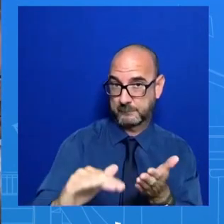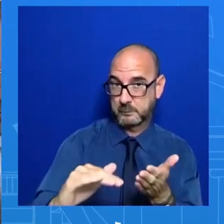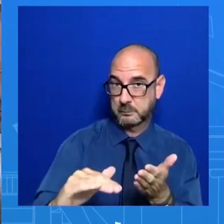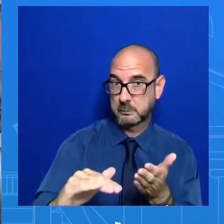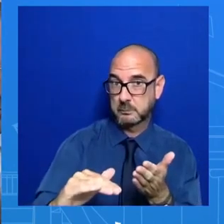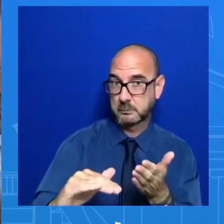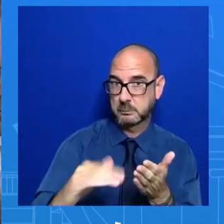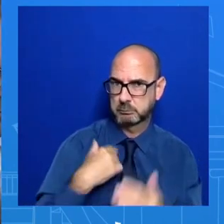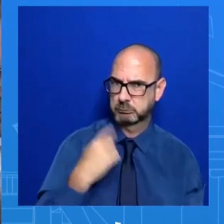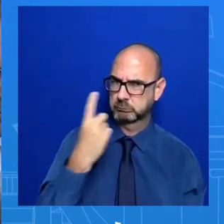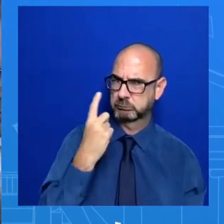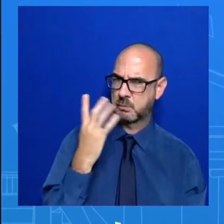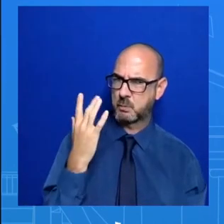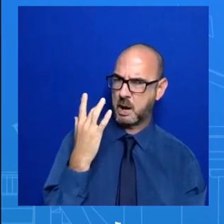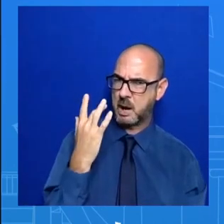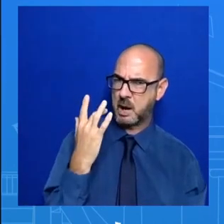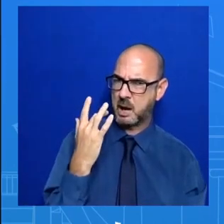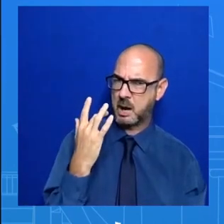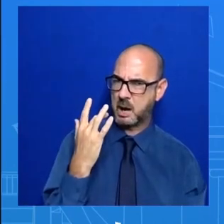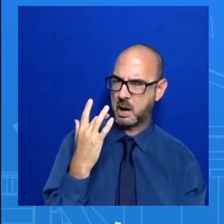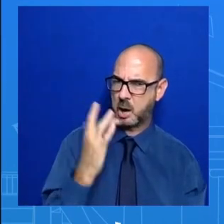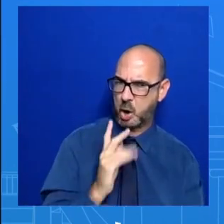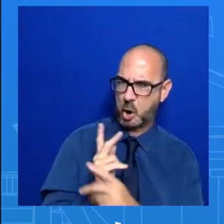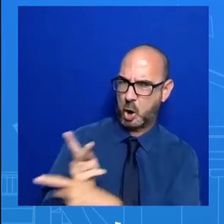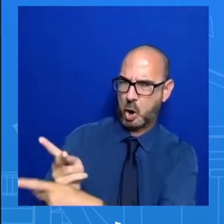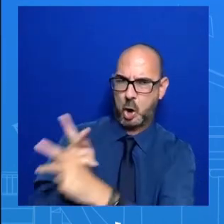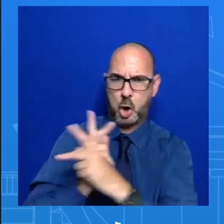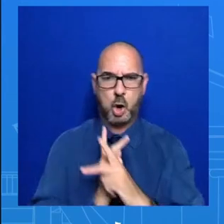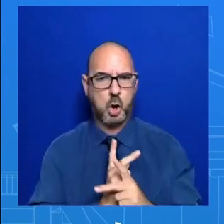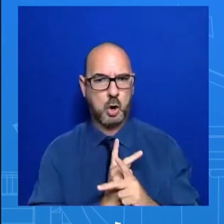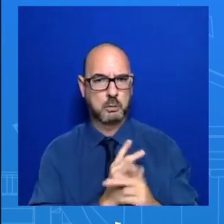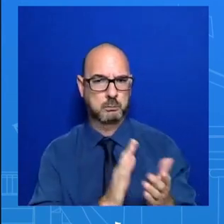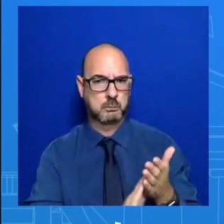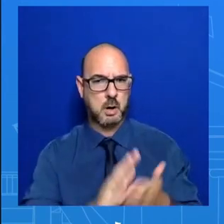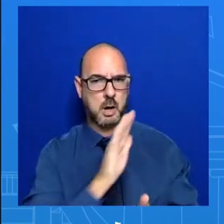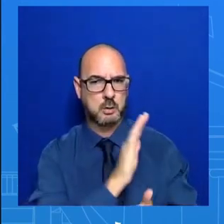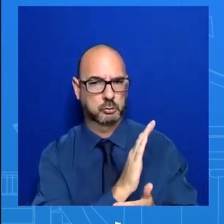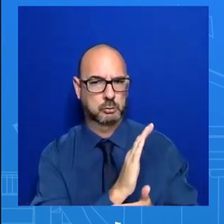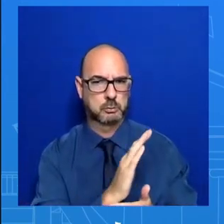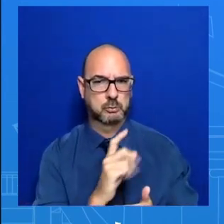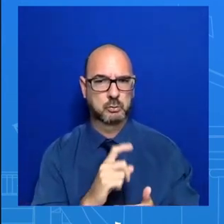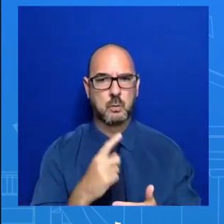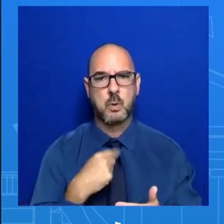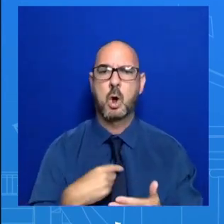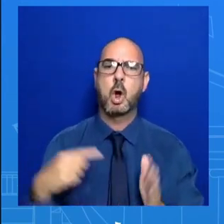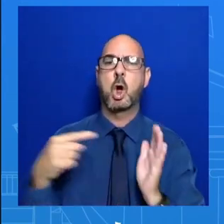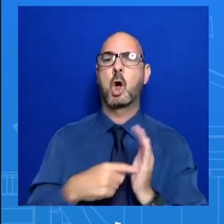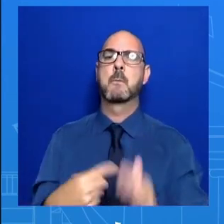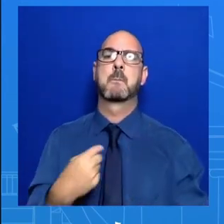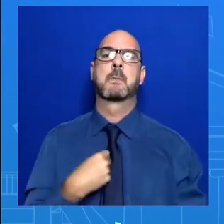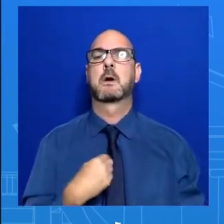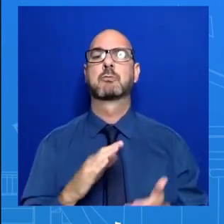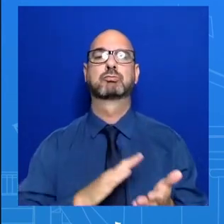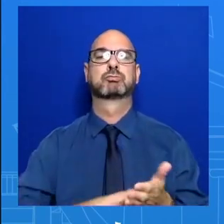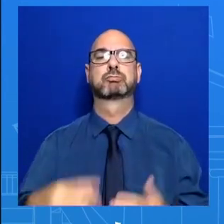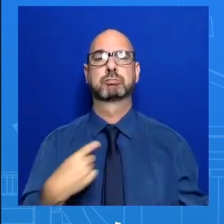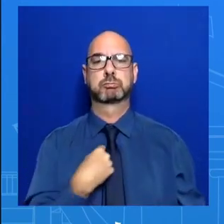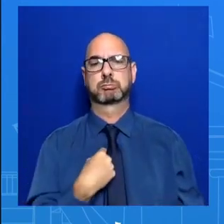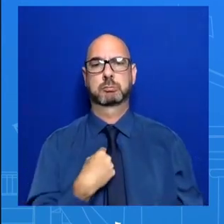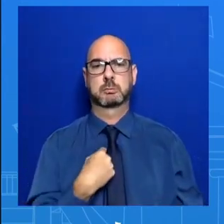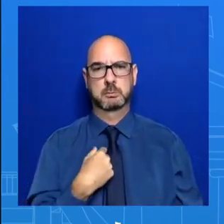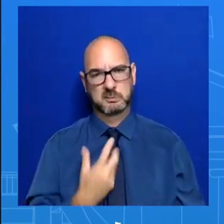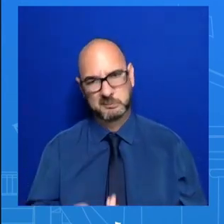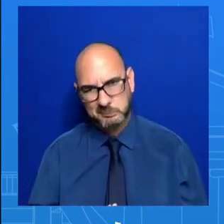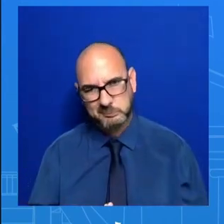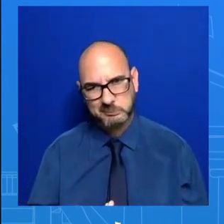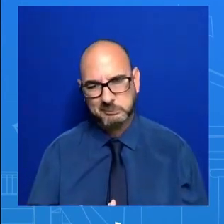due forgiveness? Everybody has a different story as to why they need student loans. Everybody has a different reasoning as to